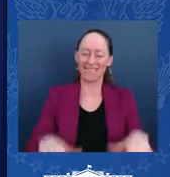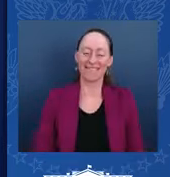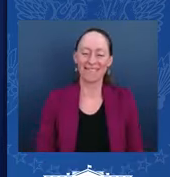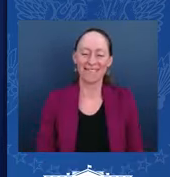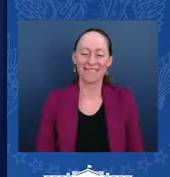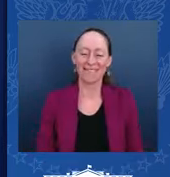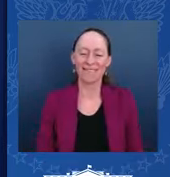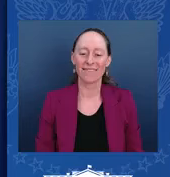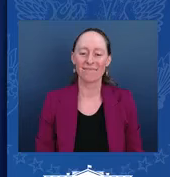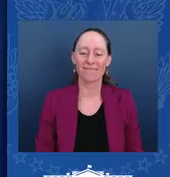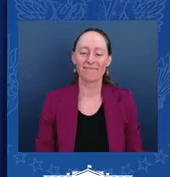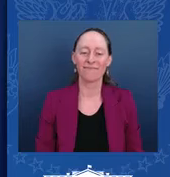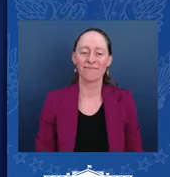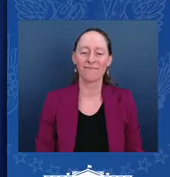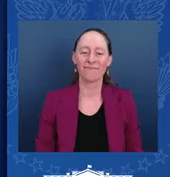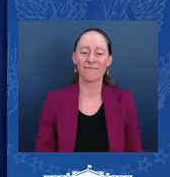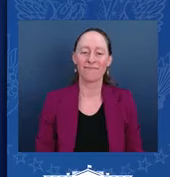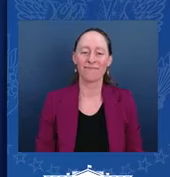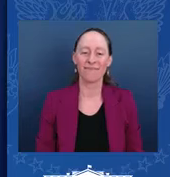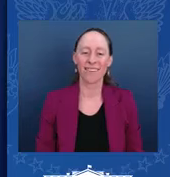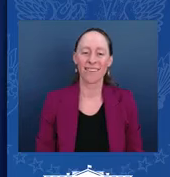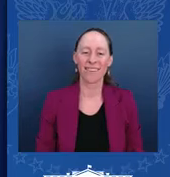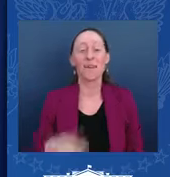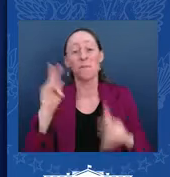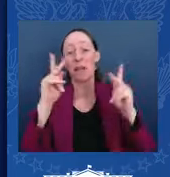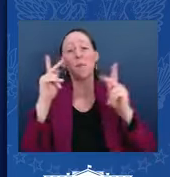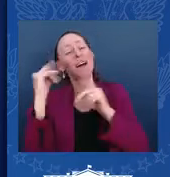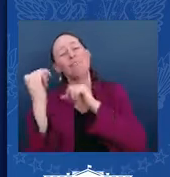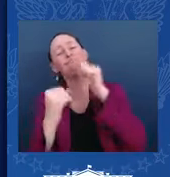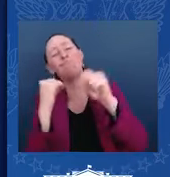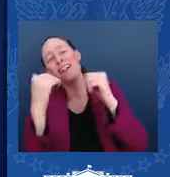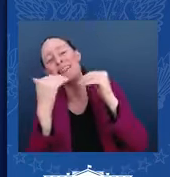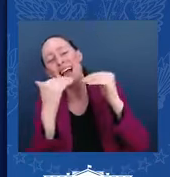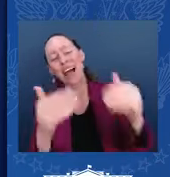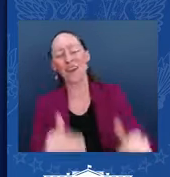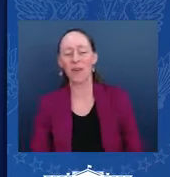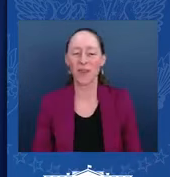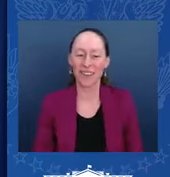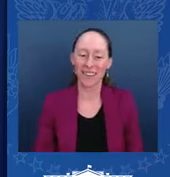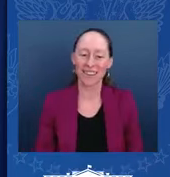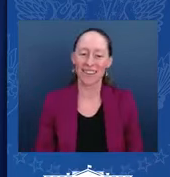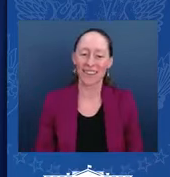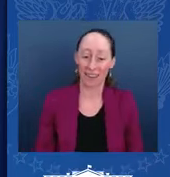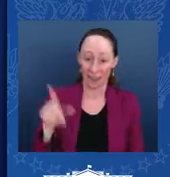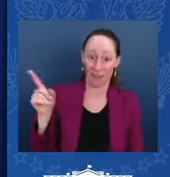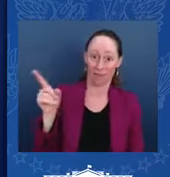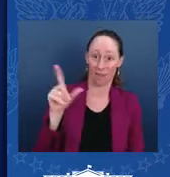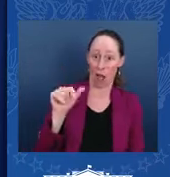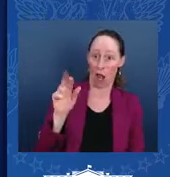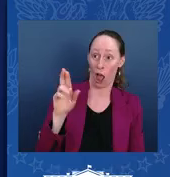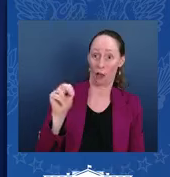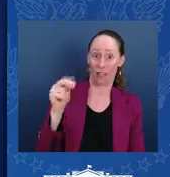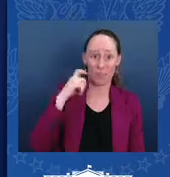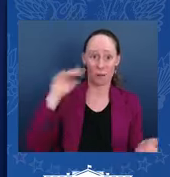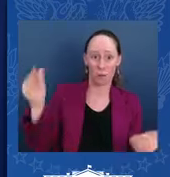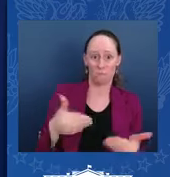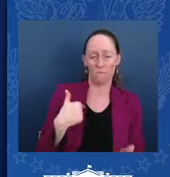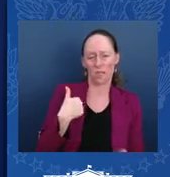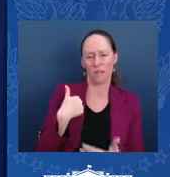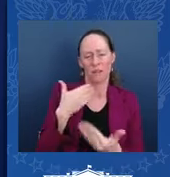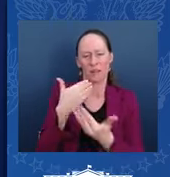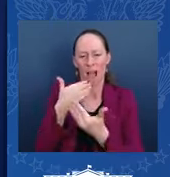Thank you, Joe. Well, thank you. Look, Lauren, thanks for that introduction and for sharing your story. Unfortunately, there are too many